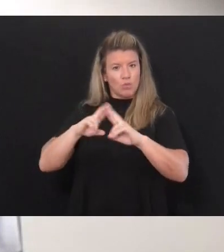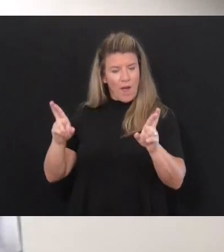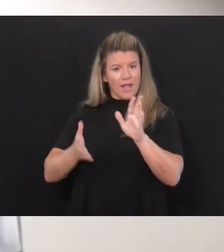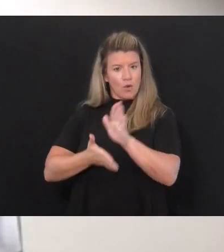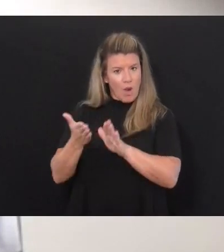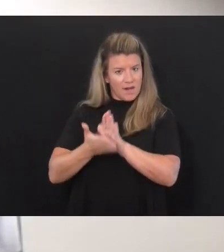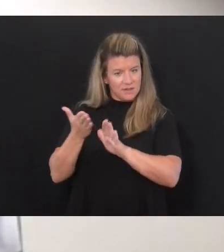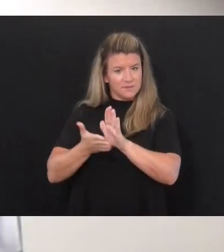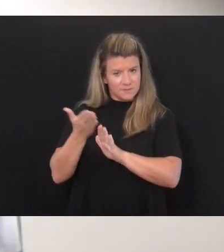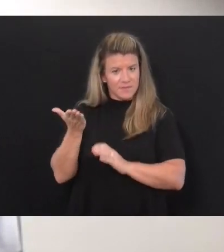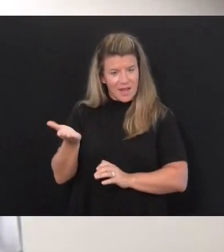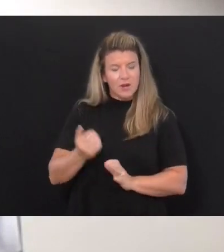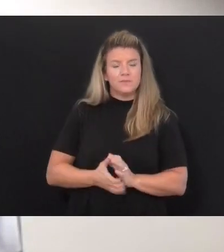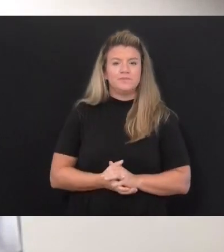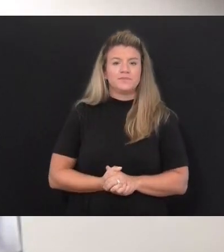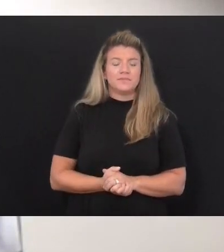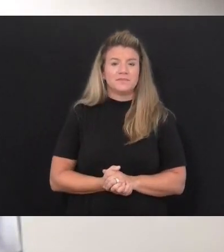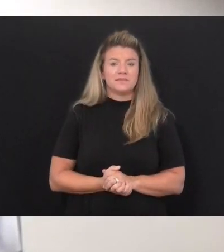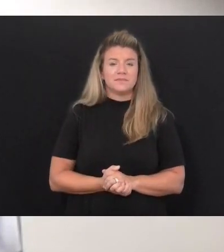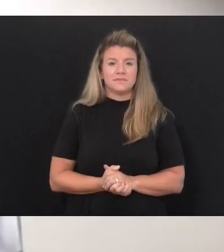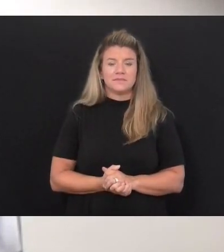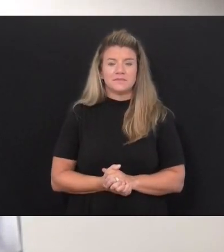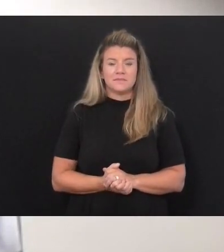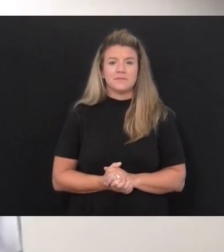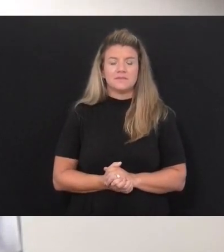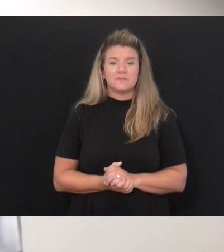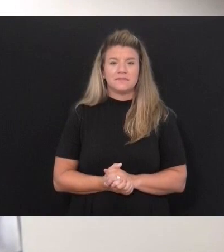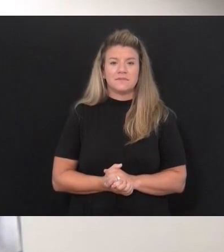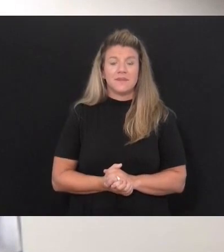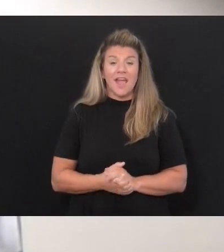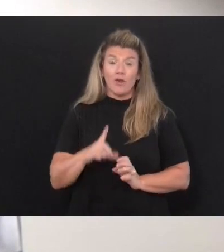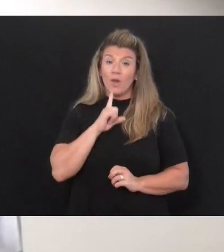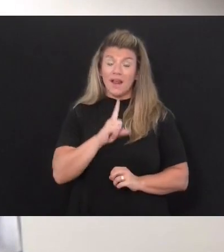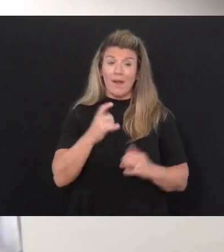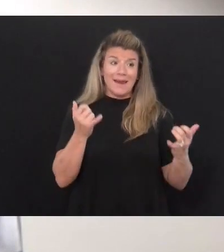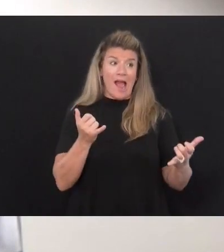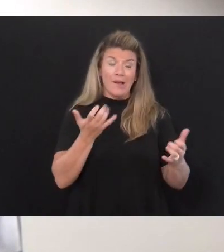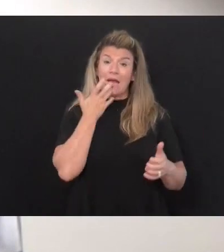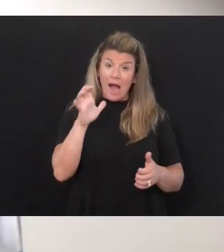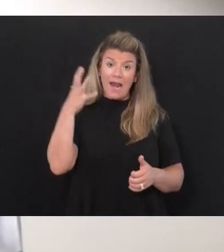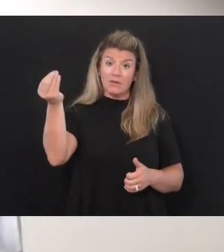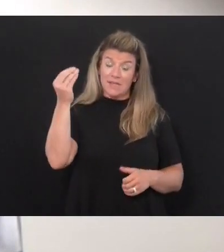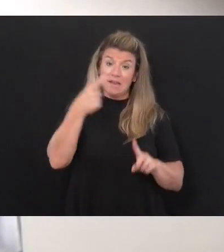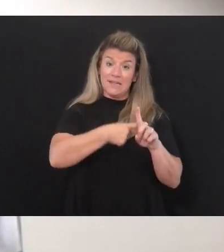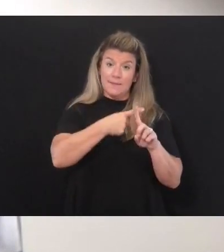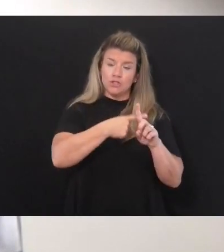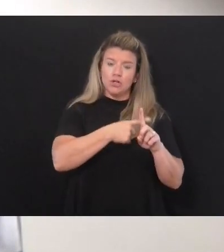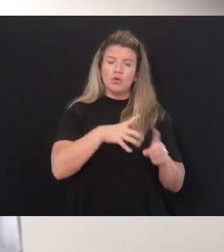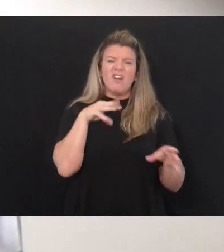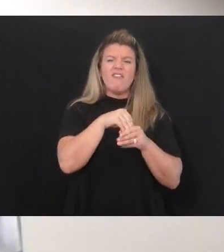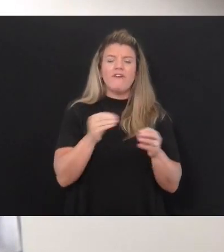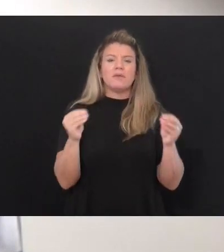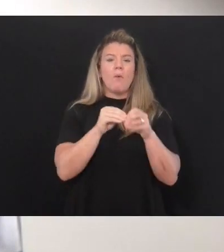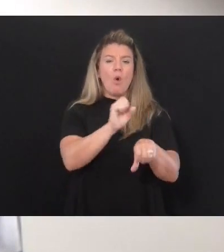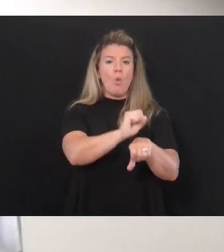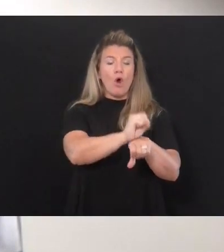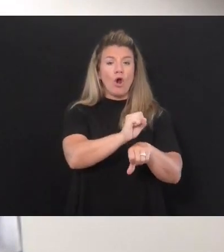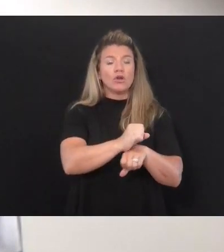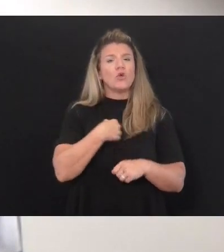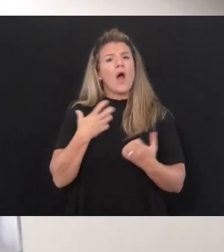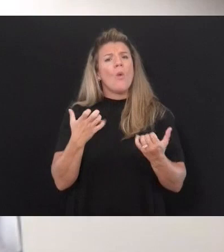COVID positive. It took an additional 43 days to have 2 million people be COVID